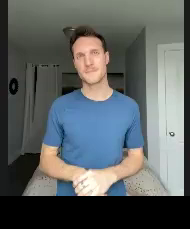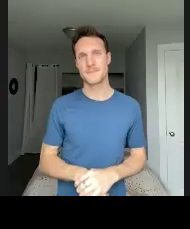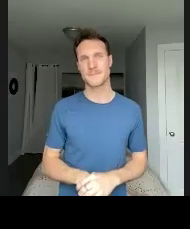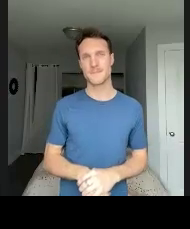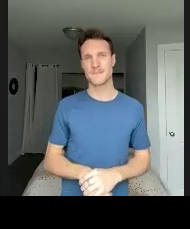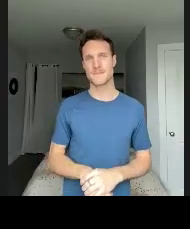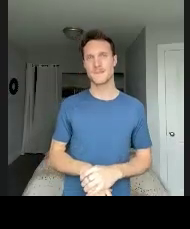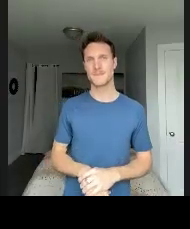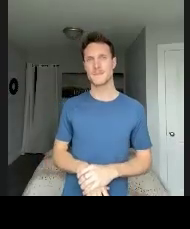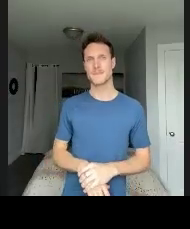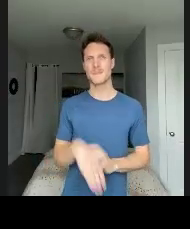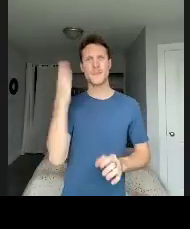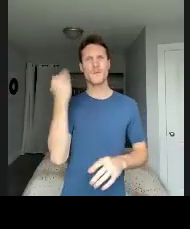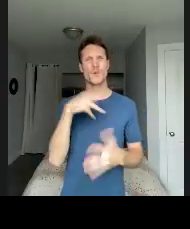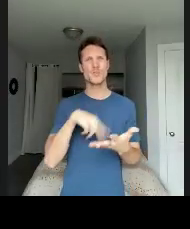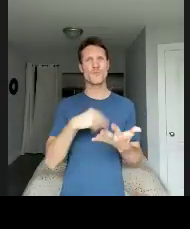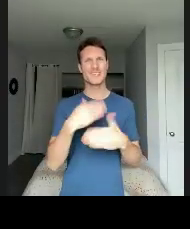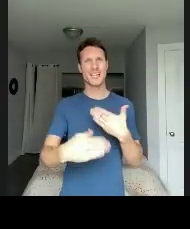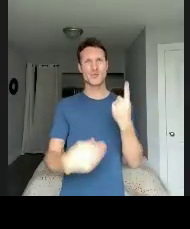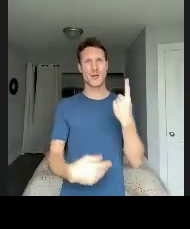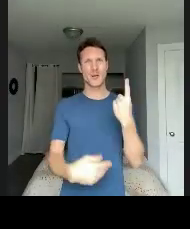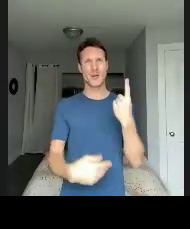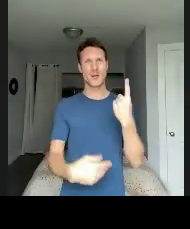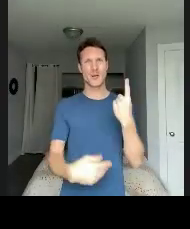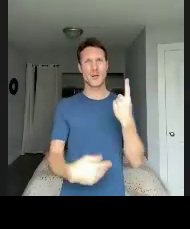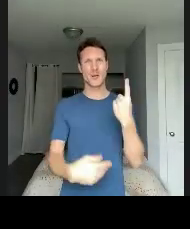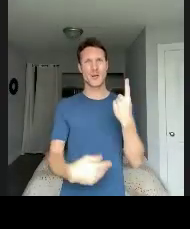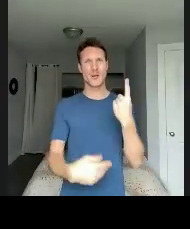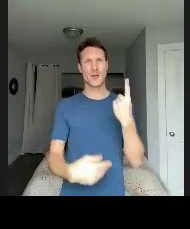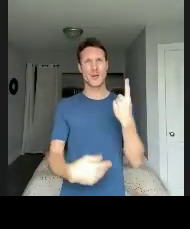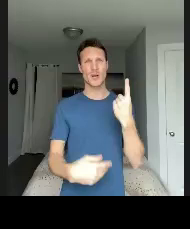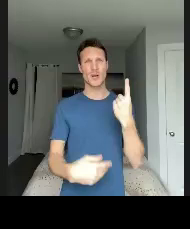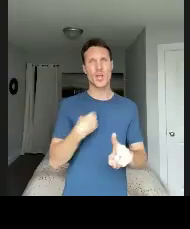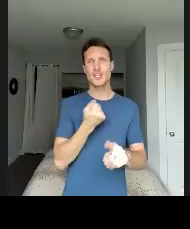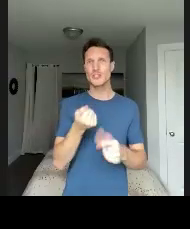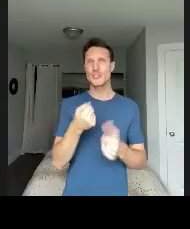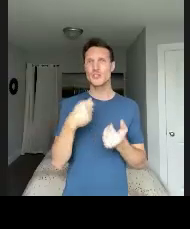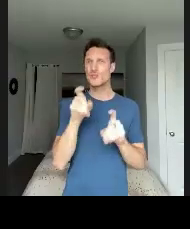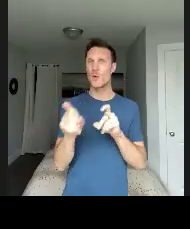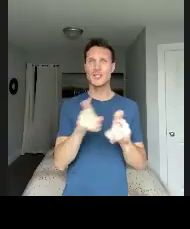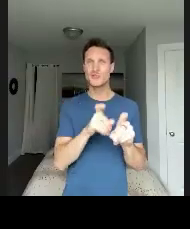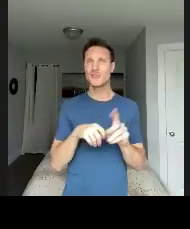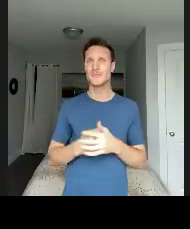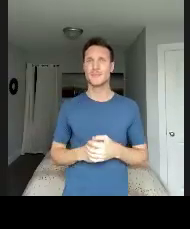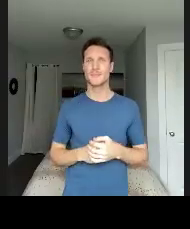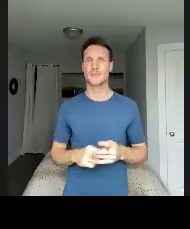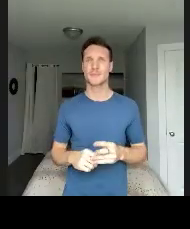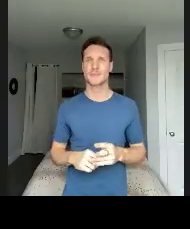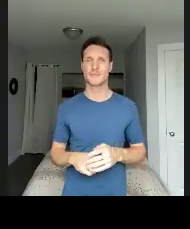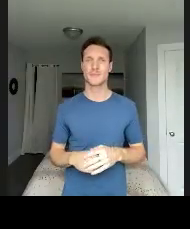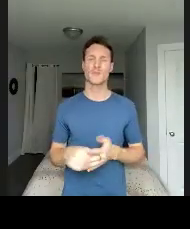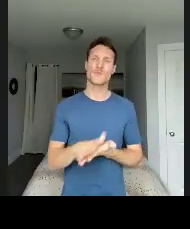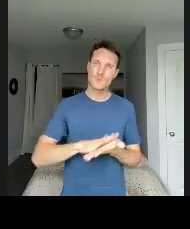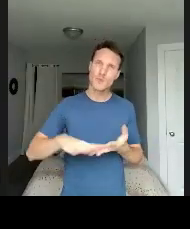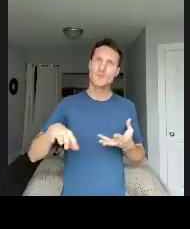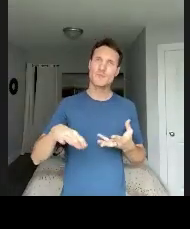Right, before you read the next one, I wanted to acknowledge the question in the chat that it looks like resolved in the chat, but there was a question